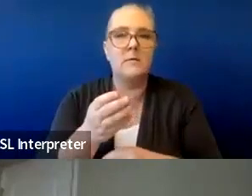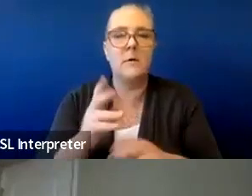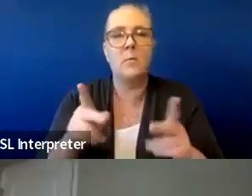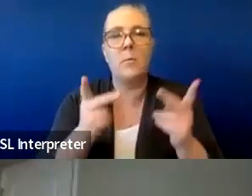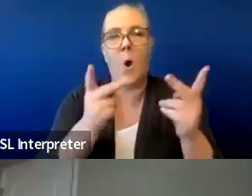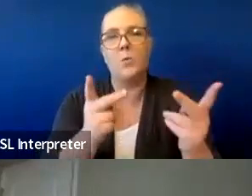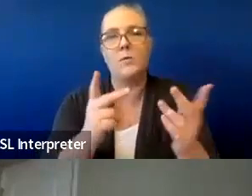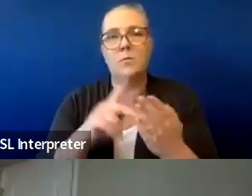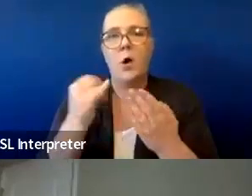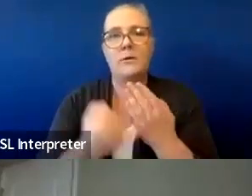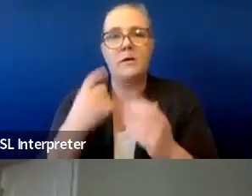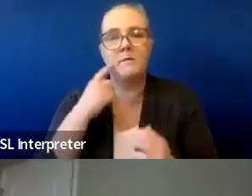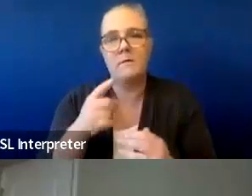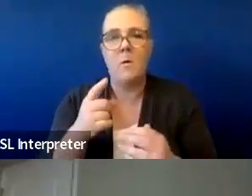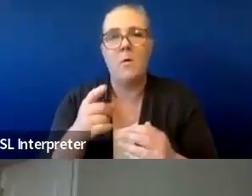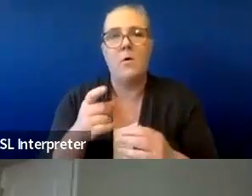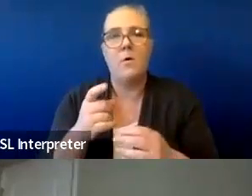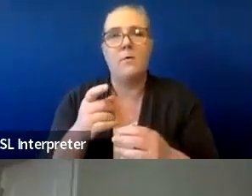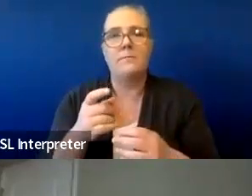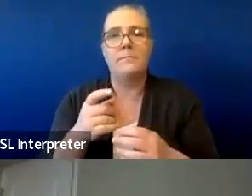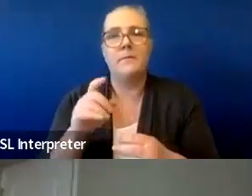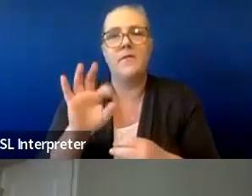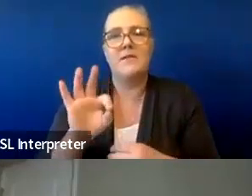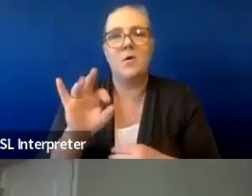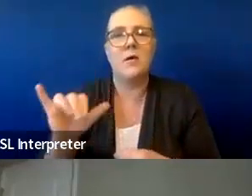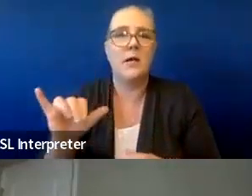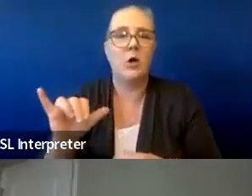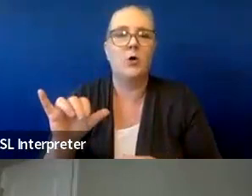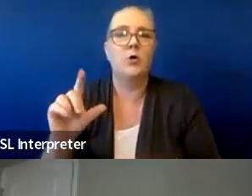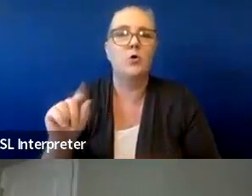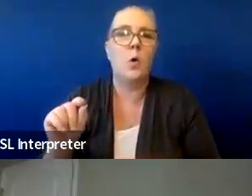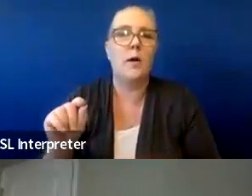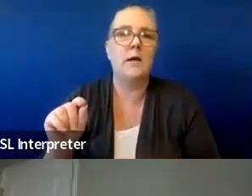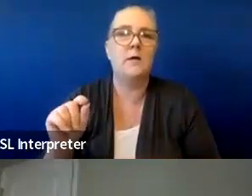proposed projects for the next fiscal year. So for fiscal year